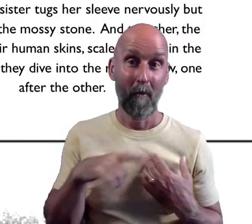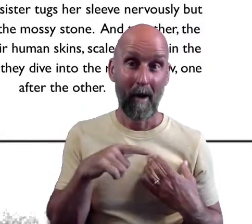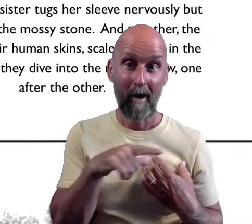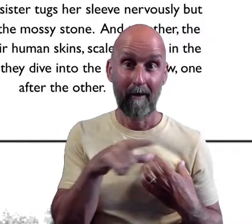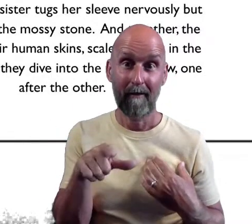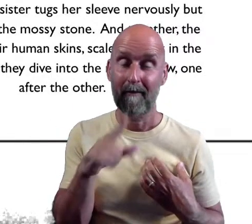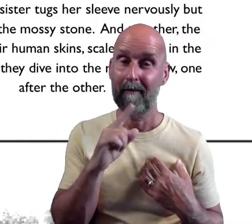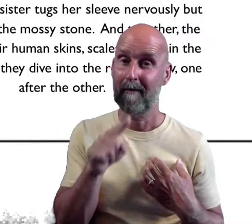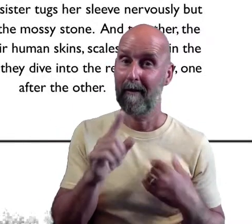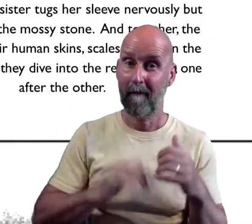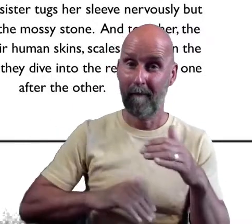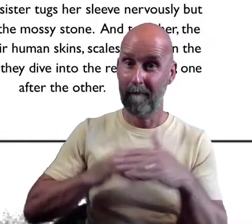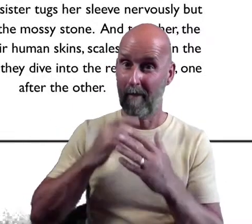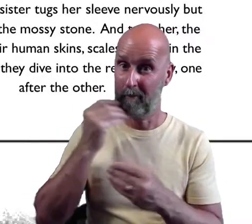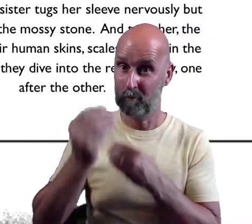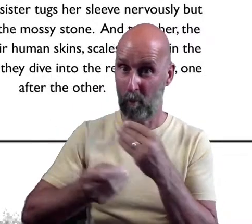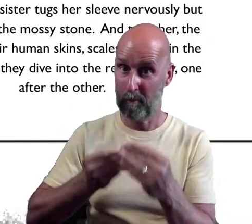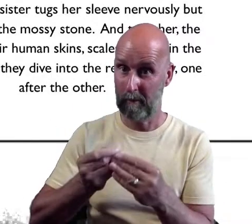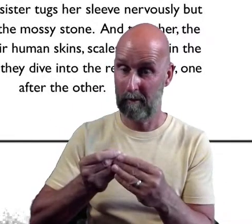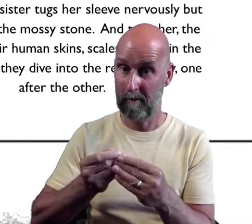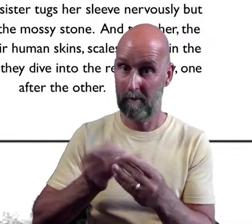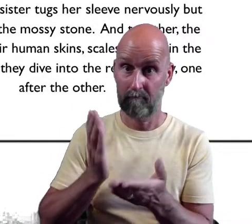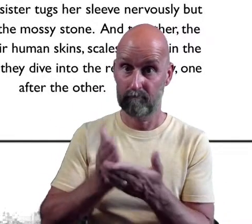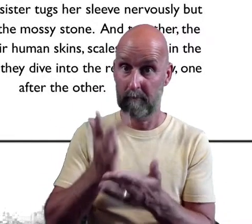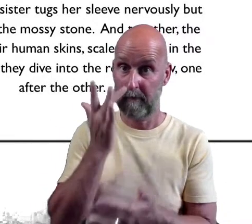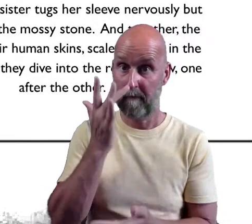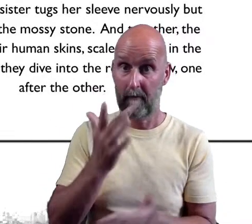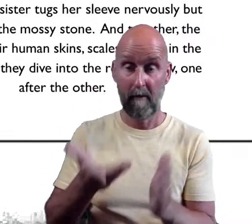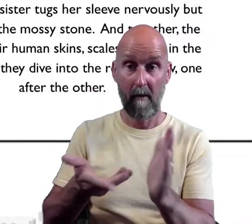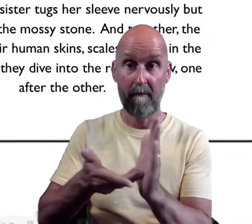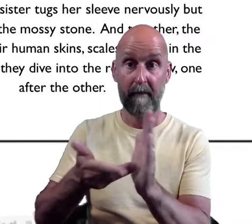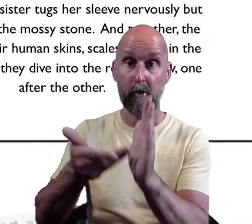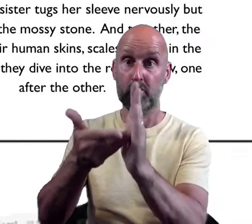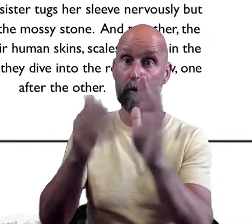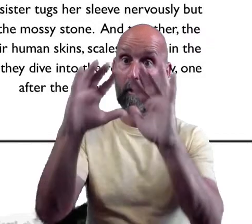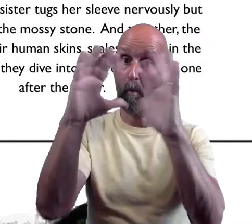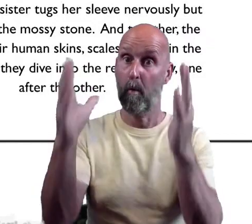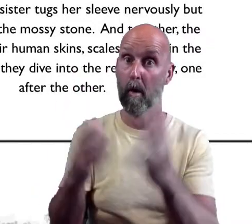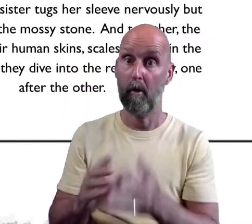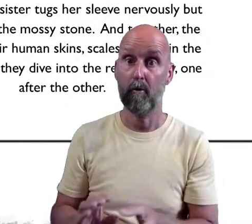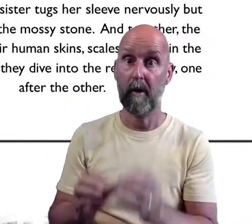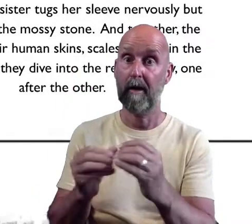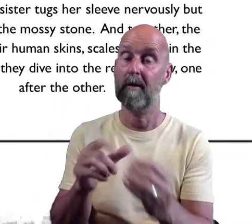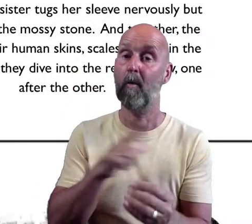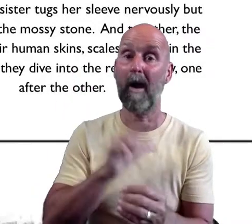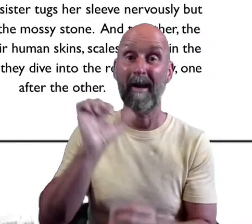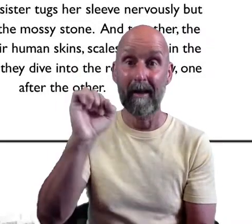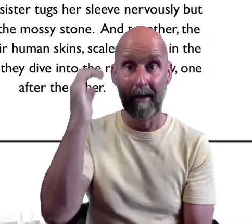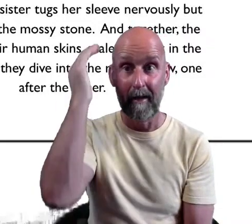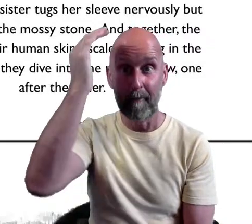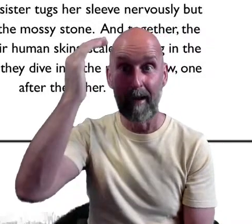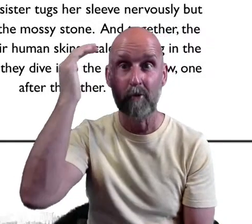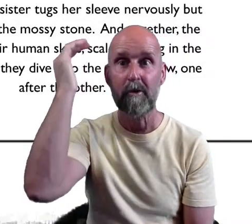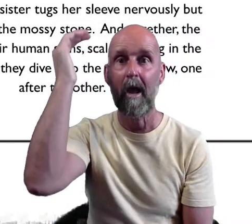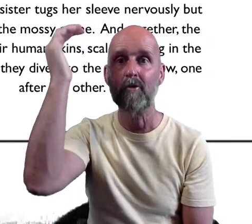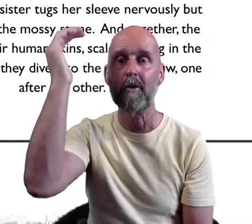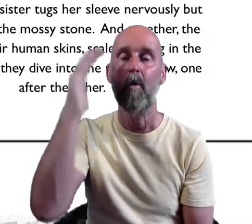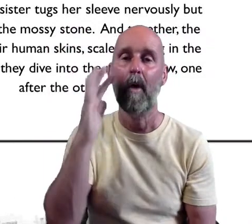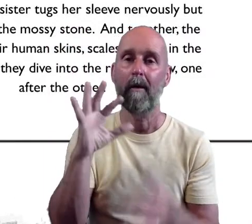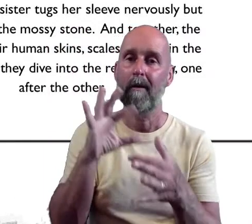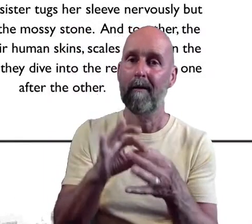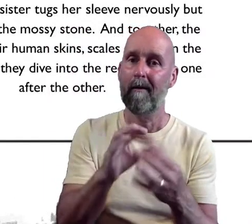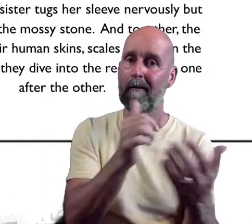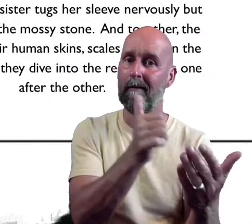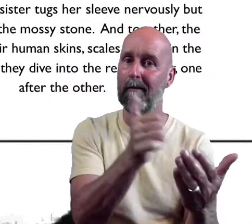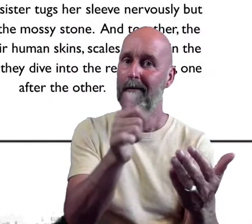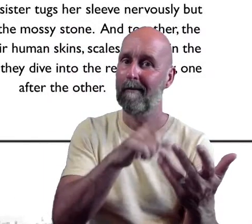whole story that's completely fictional, this entire fictional world, simply by using your imagination when engaging with the material surroundings around